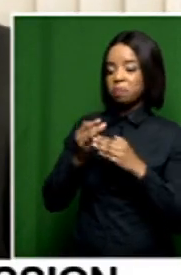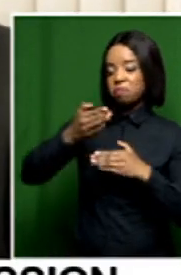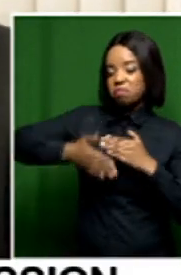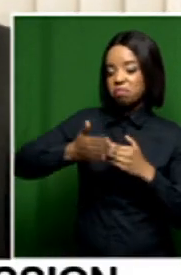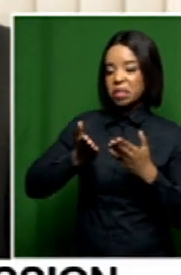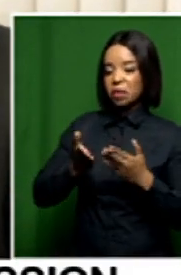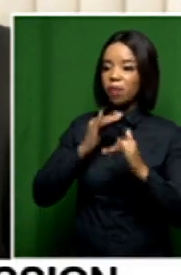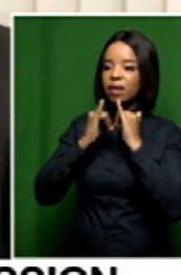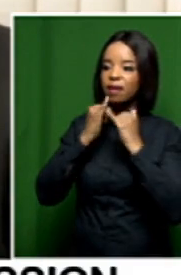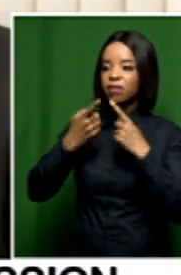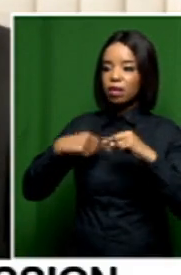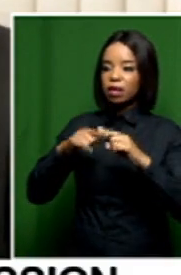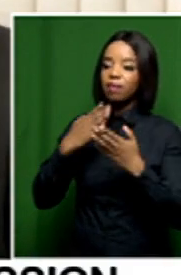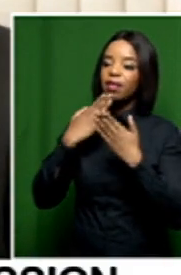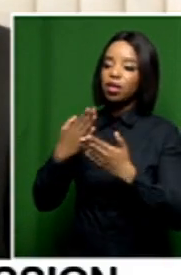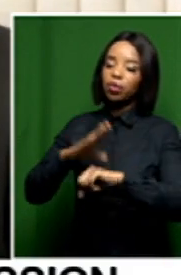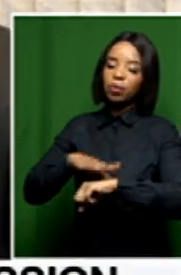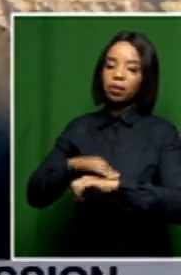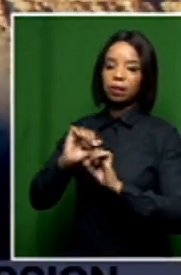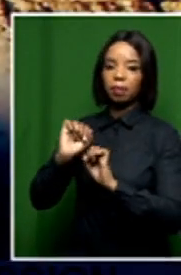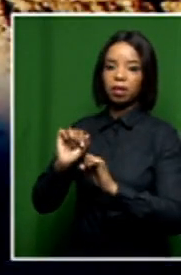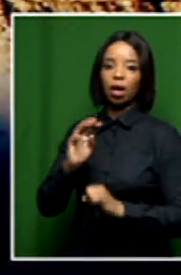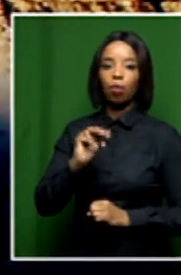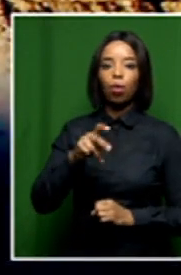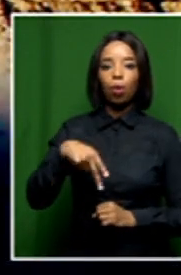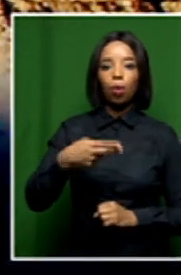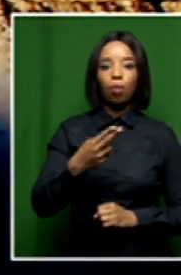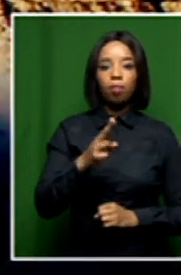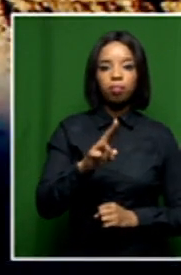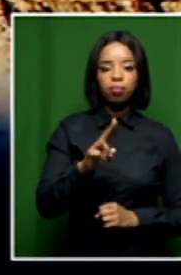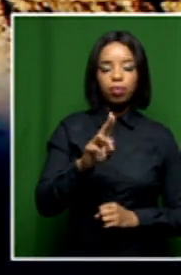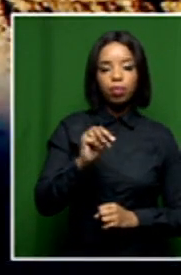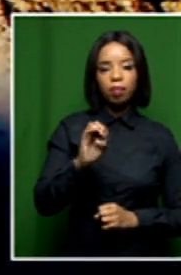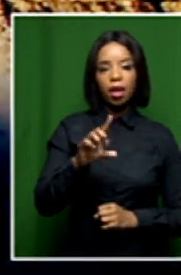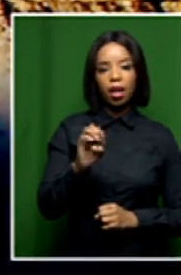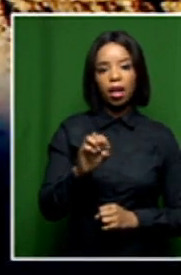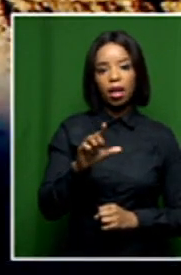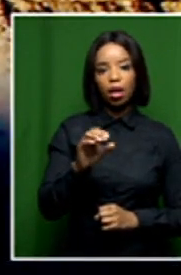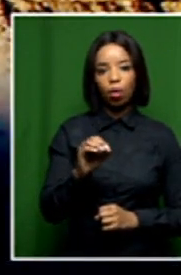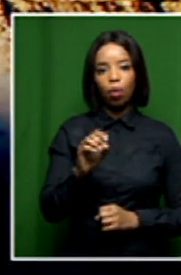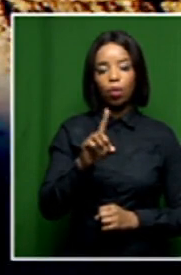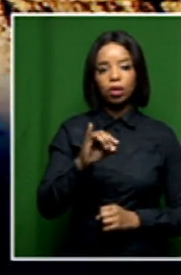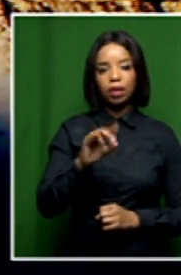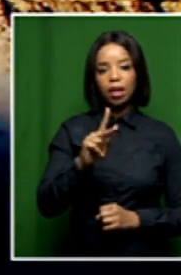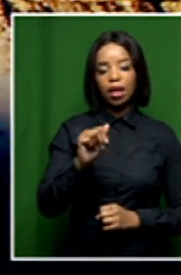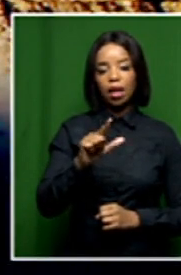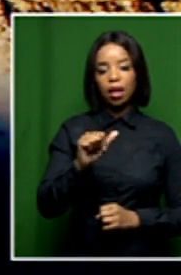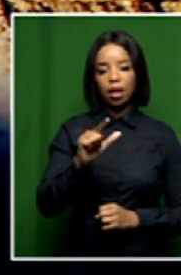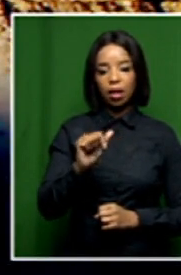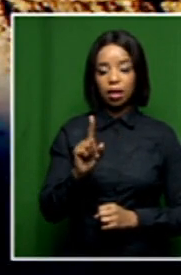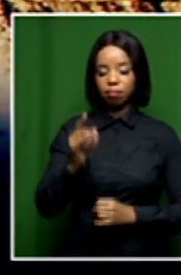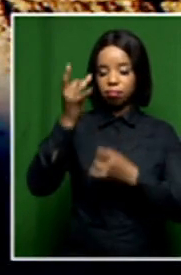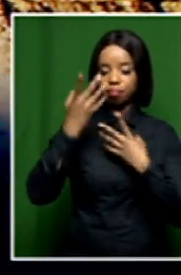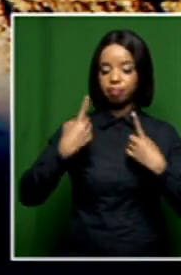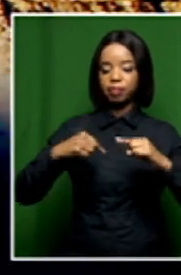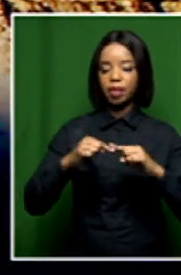morning. Mpumelelo Zikalala is a legal practitioner at Zikalala Attorneys, commenting on the ruling by the chairperson of